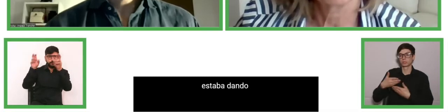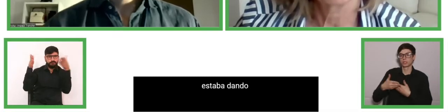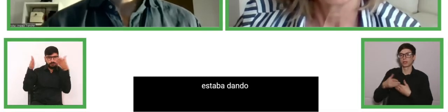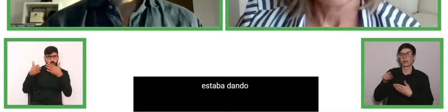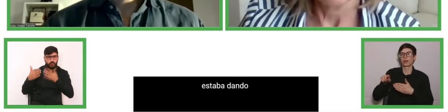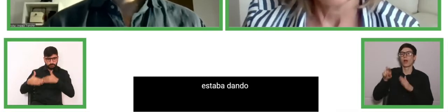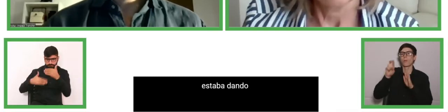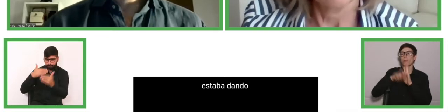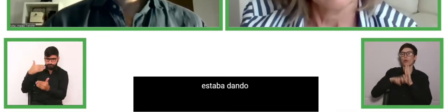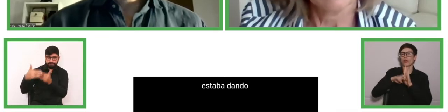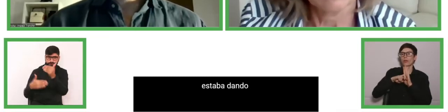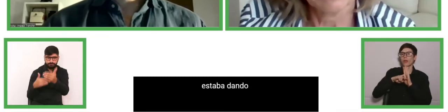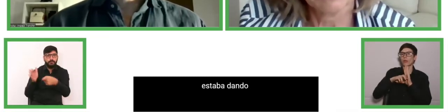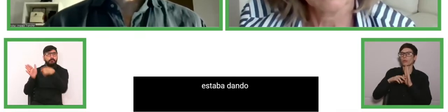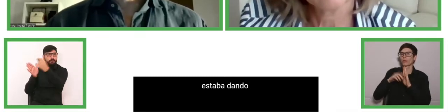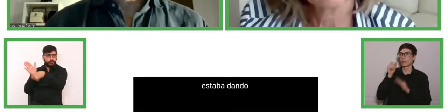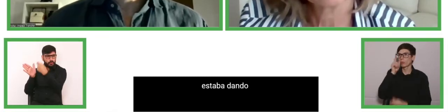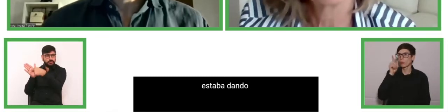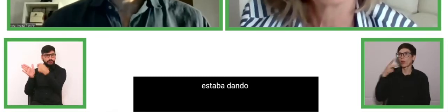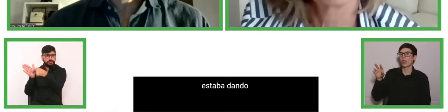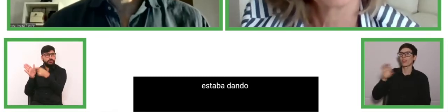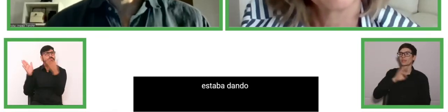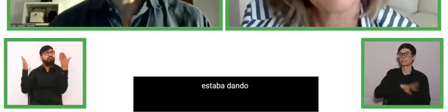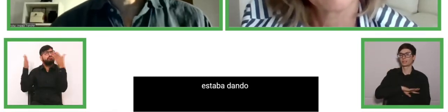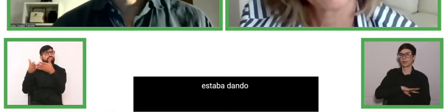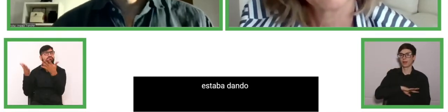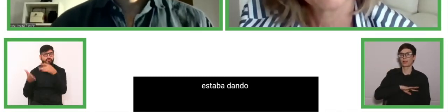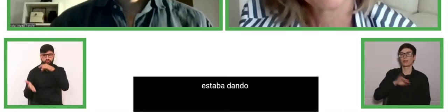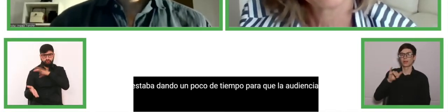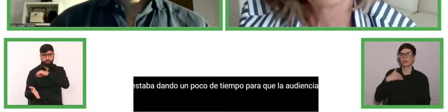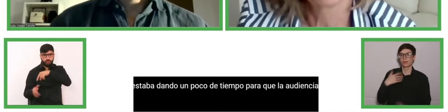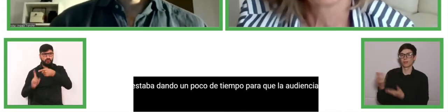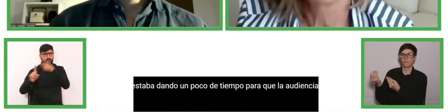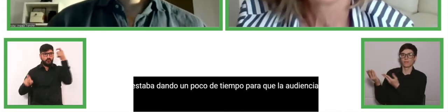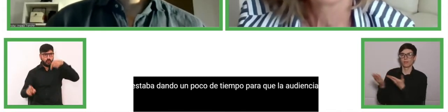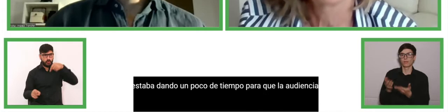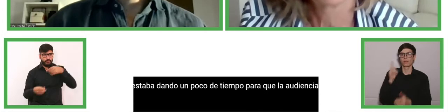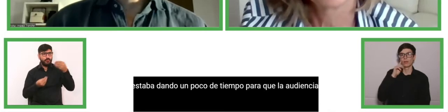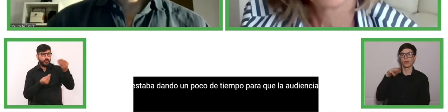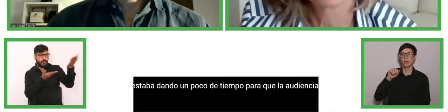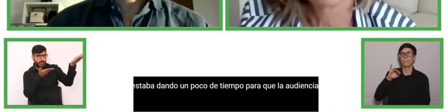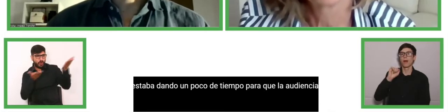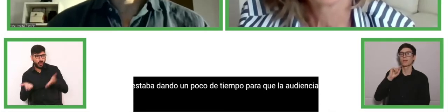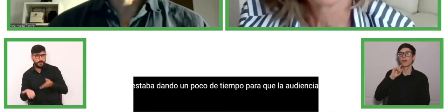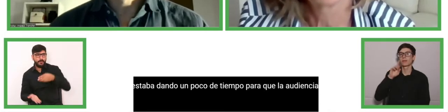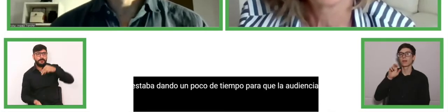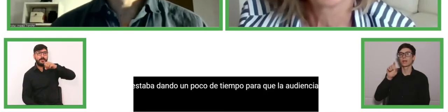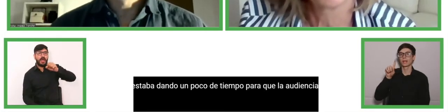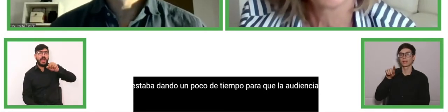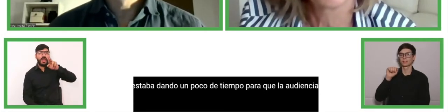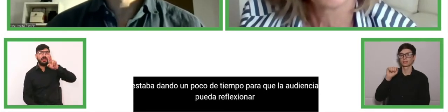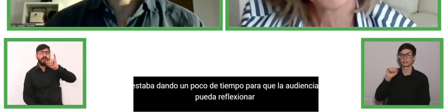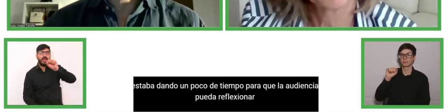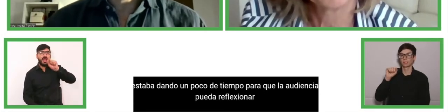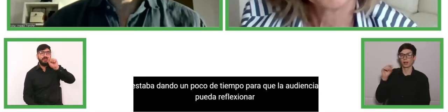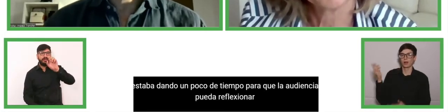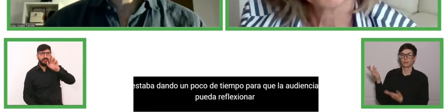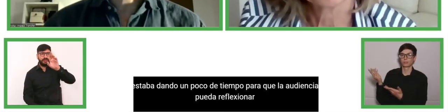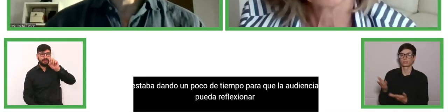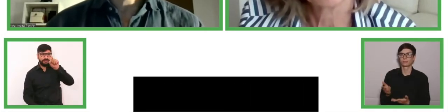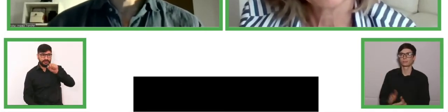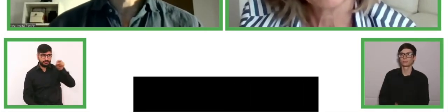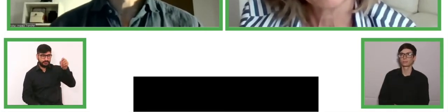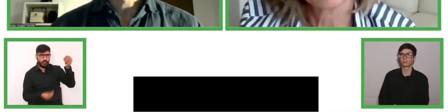I'm pleased to welcome Maria Teresa von Fürstenberg, who manages the Diploma in Social